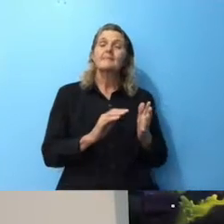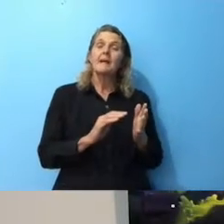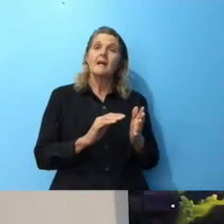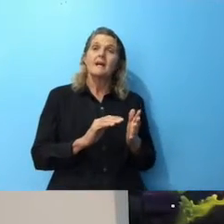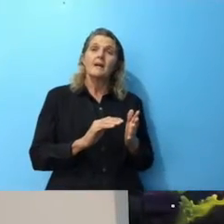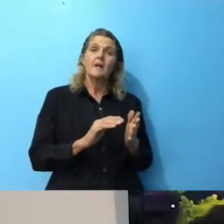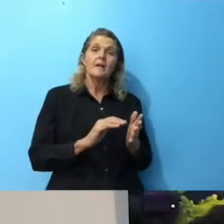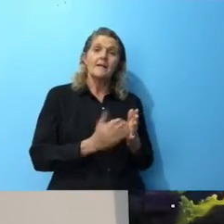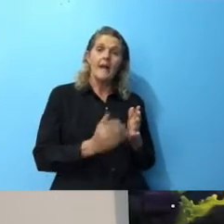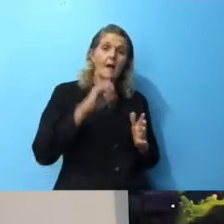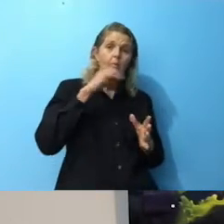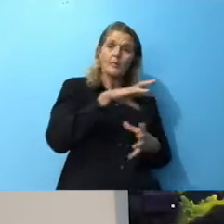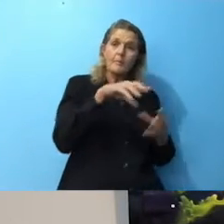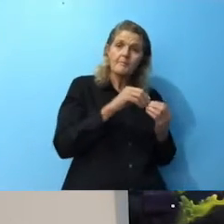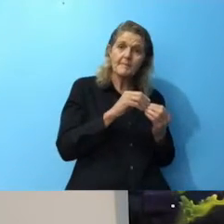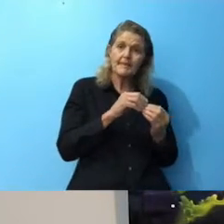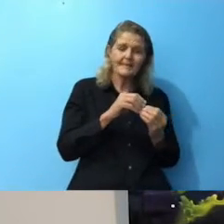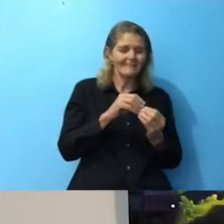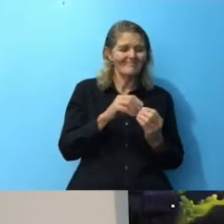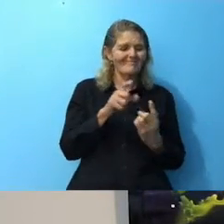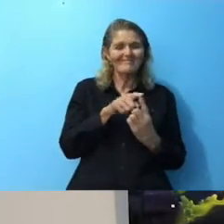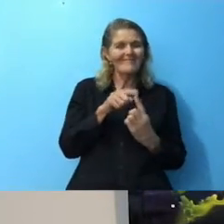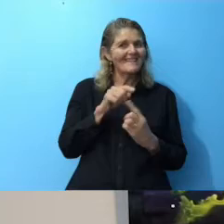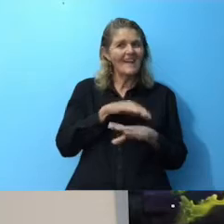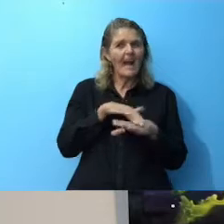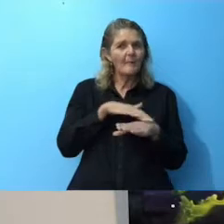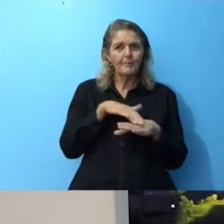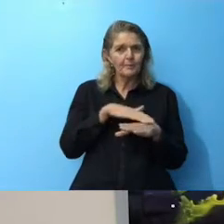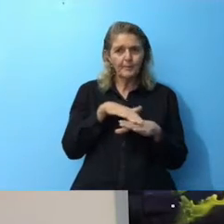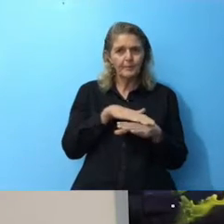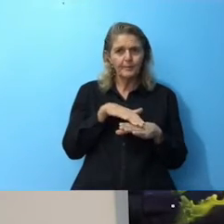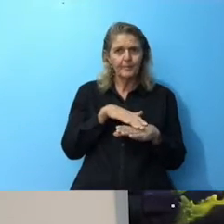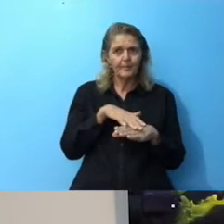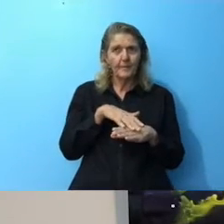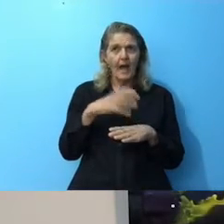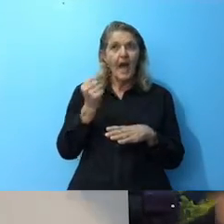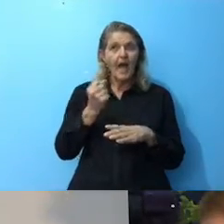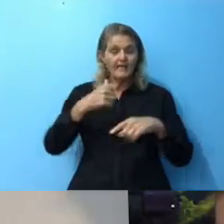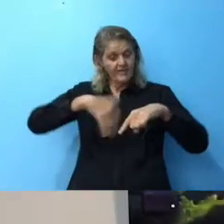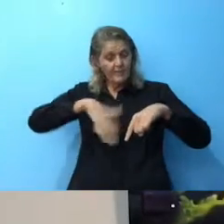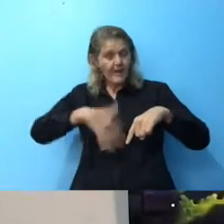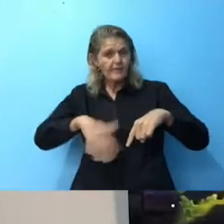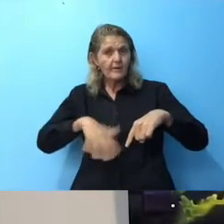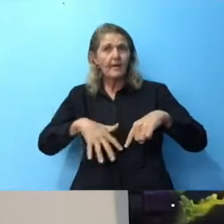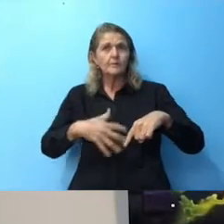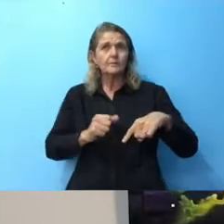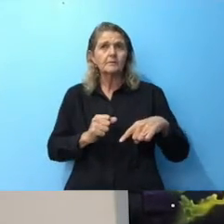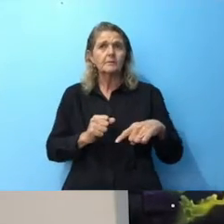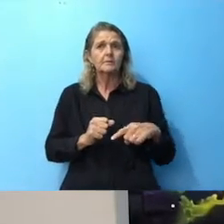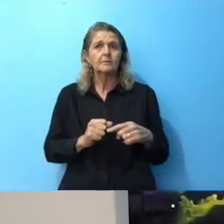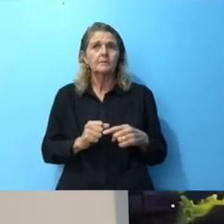Okay, so now I'm going to mix that midnight blue that I've already got here in the background,